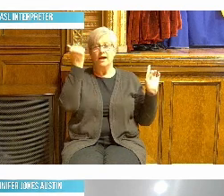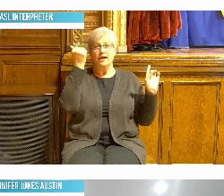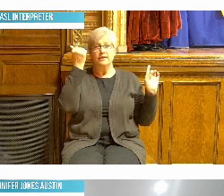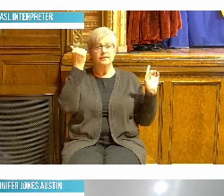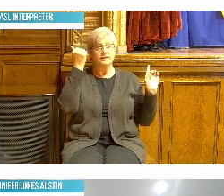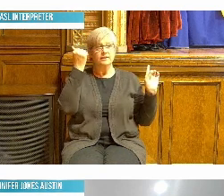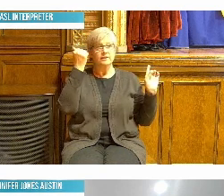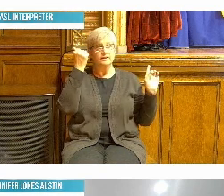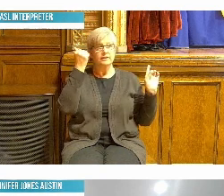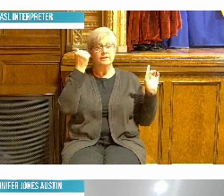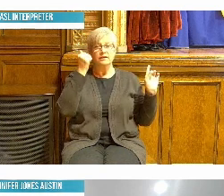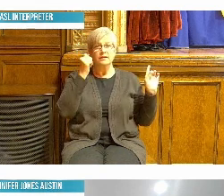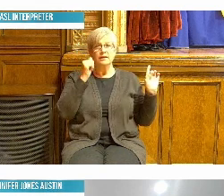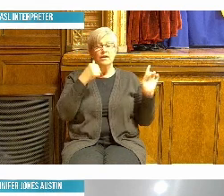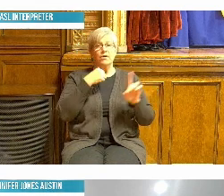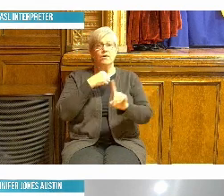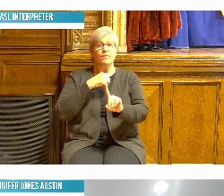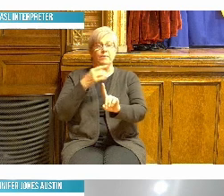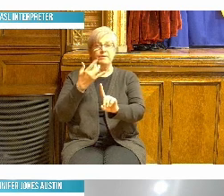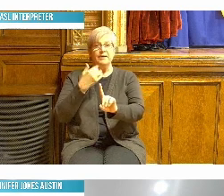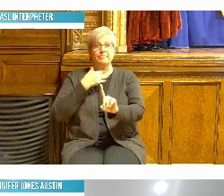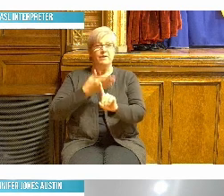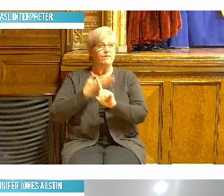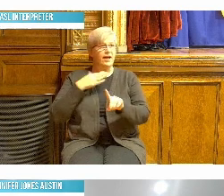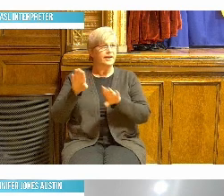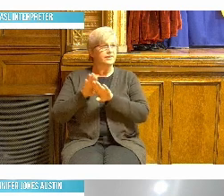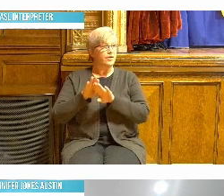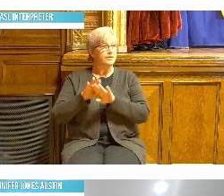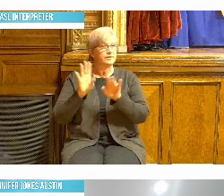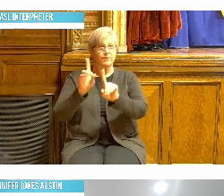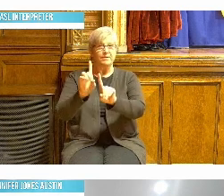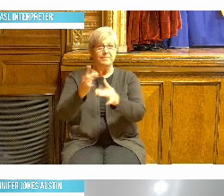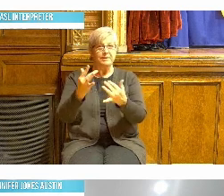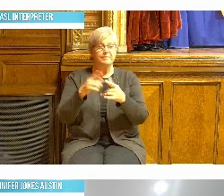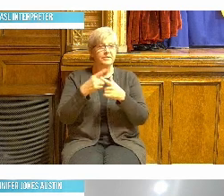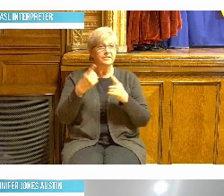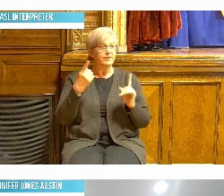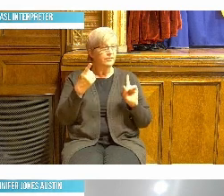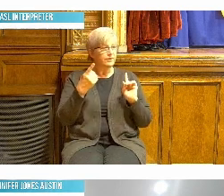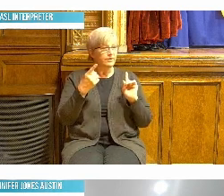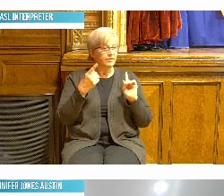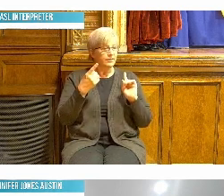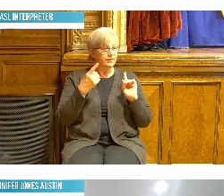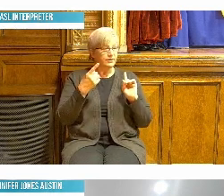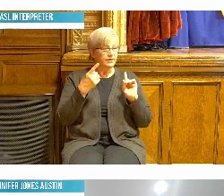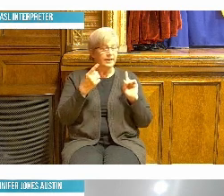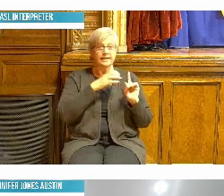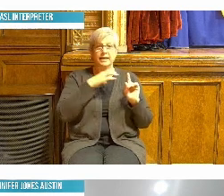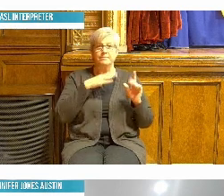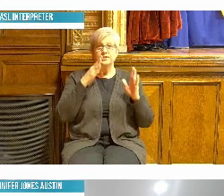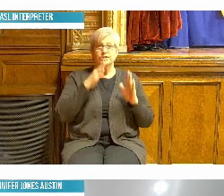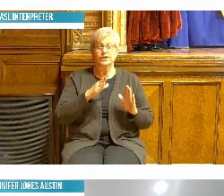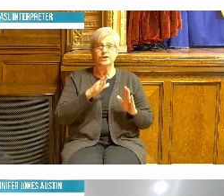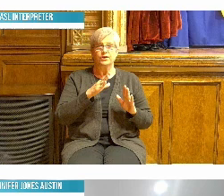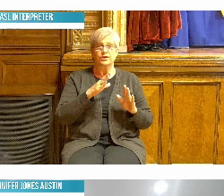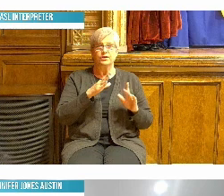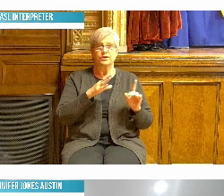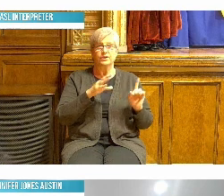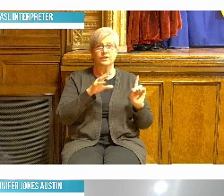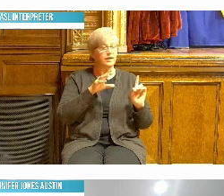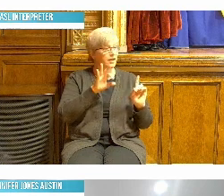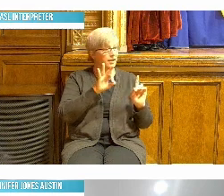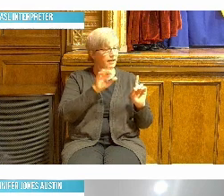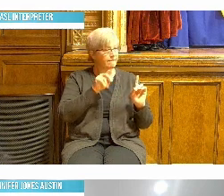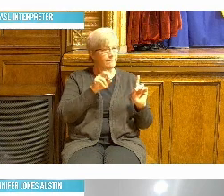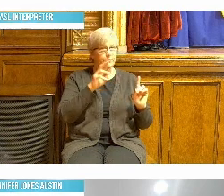Lori Daniel Favors, oh, Commissioner. yes. Okay, wait, before I give Rochester's accolades. Commissioner Loree Daniel Favors, are you there?